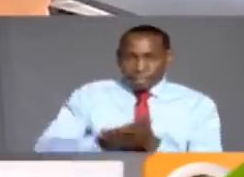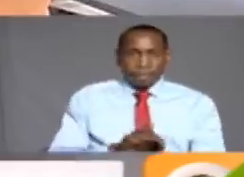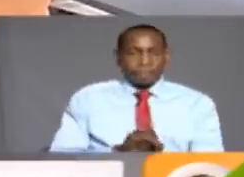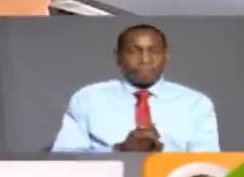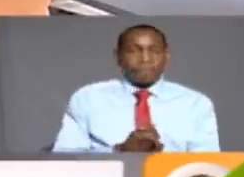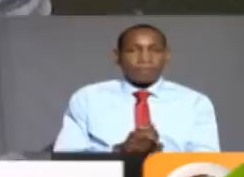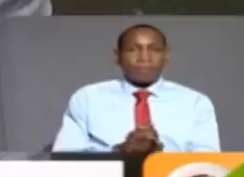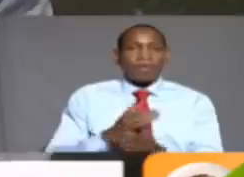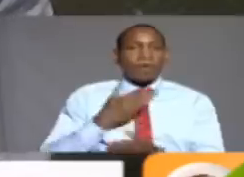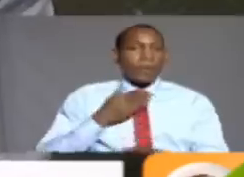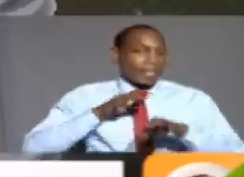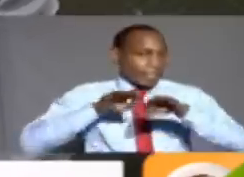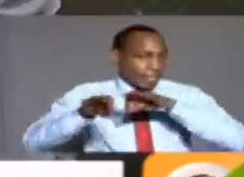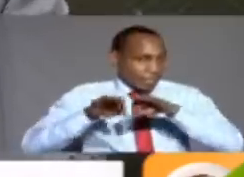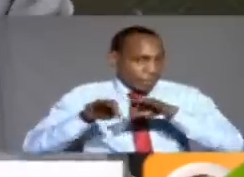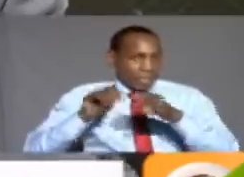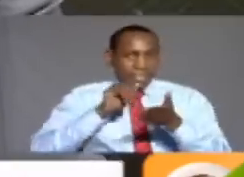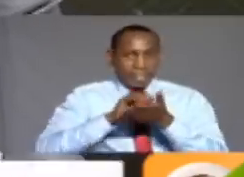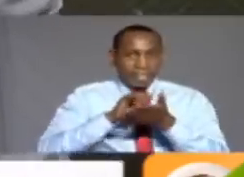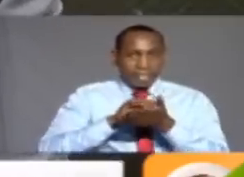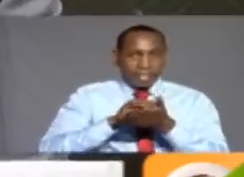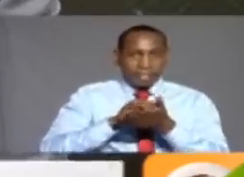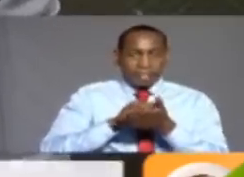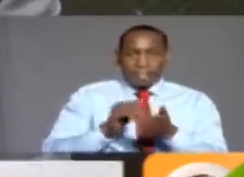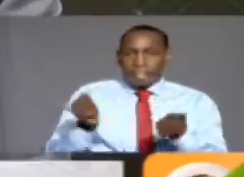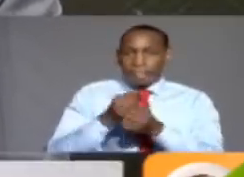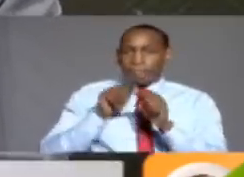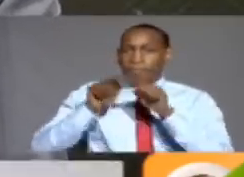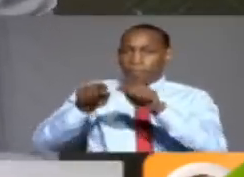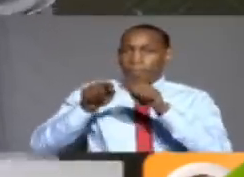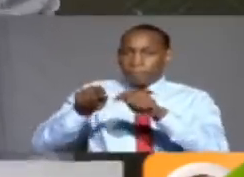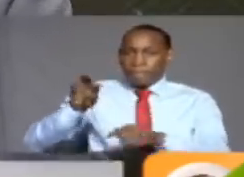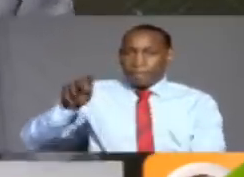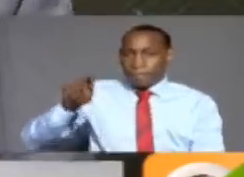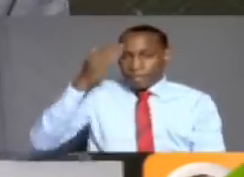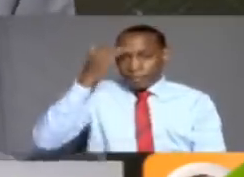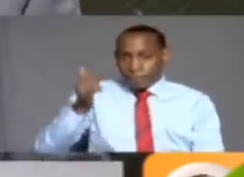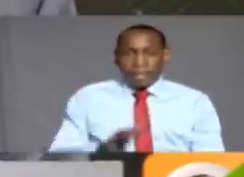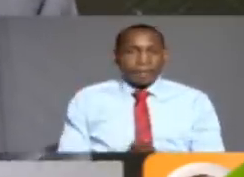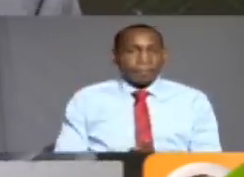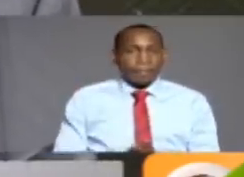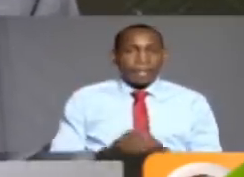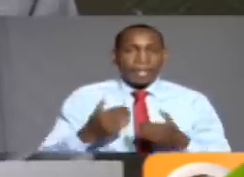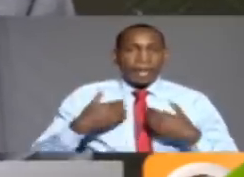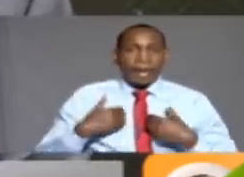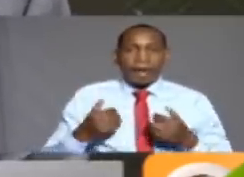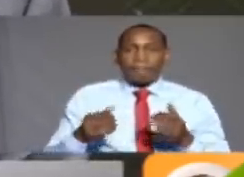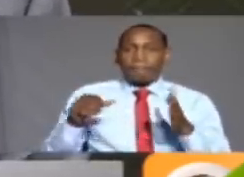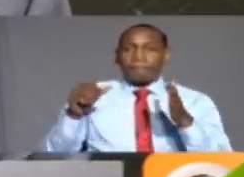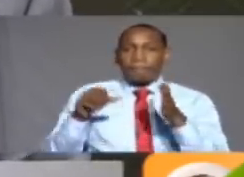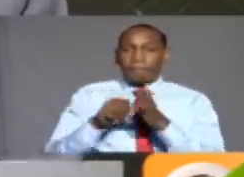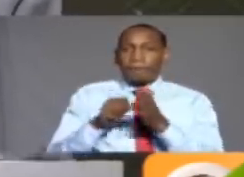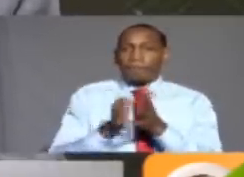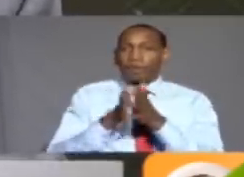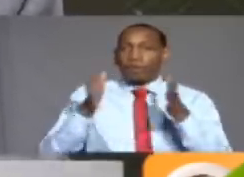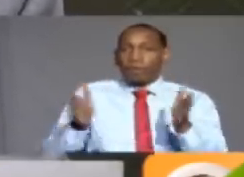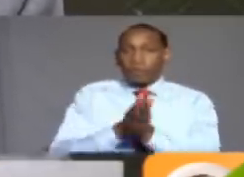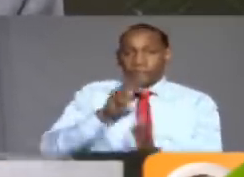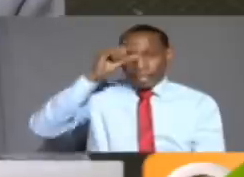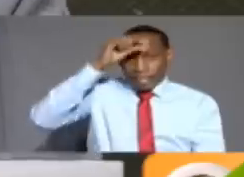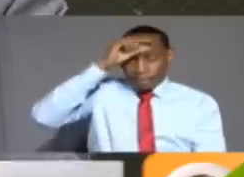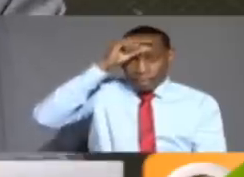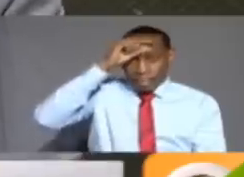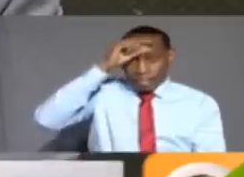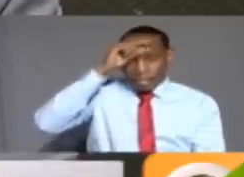to put something in perspective there, that you can't really totally blame members of parliament because we have got huge problems with the executive, huge